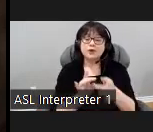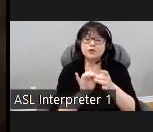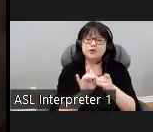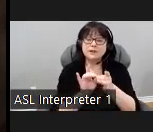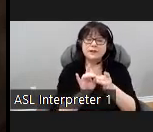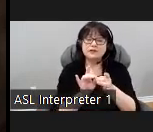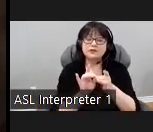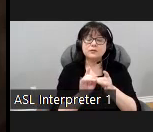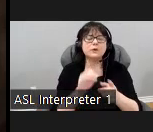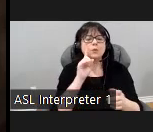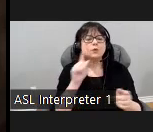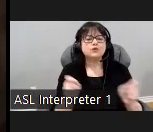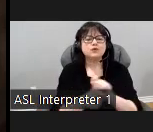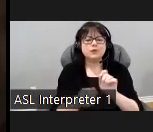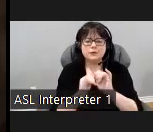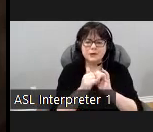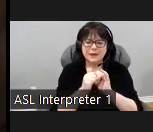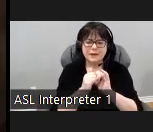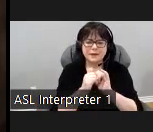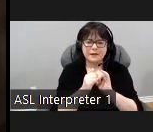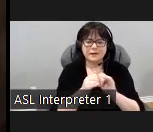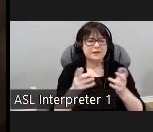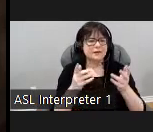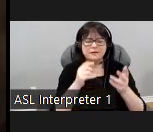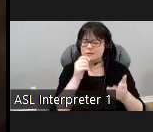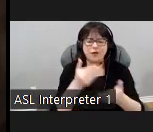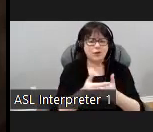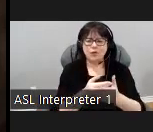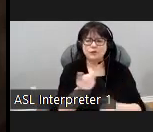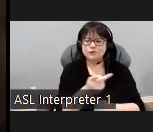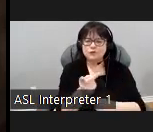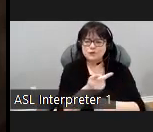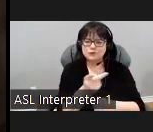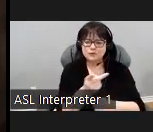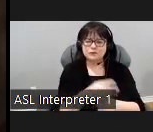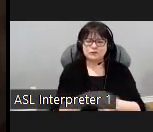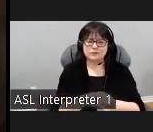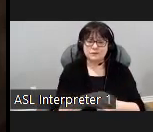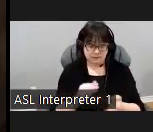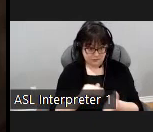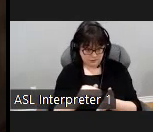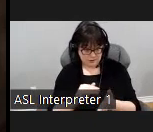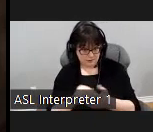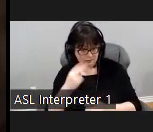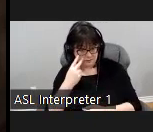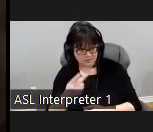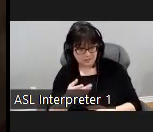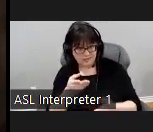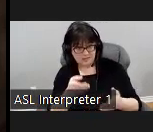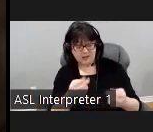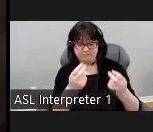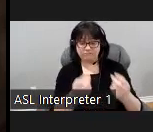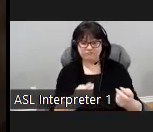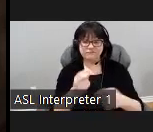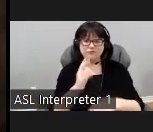estranged relationship. So, sitting in that office, all that the doctor is seeing is a daughter and a mother.